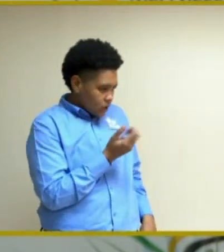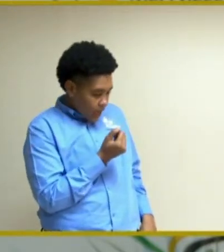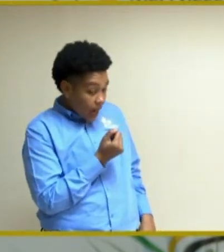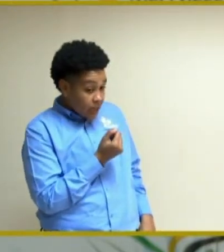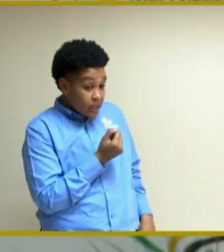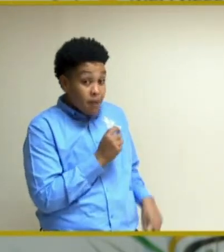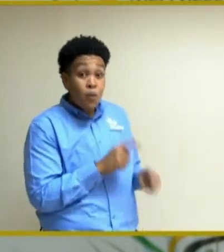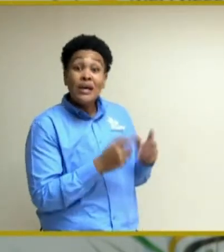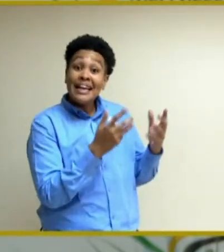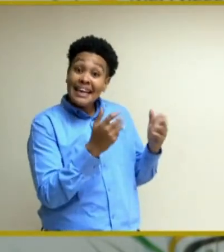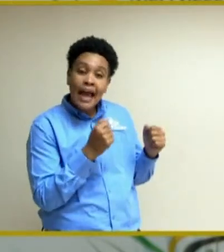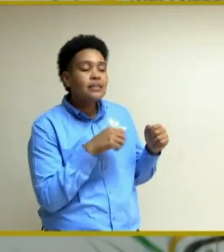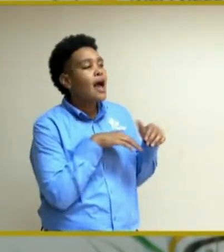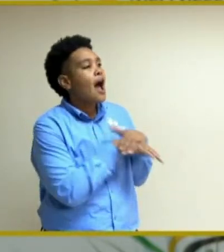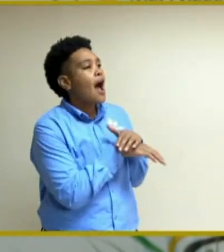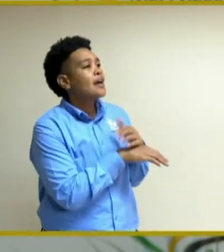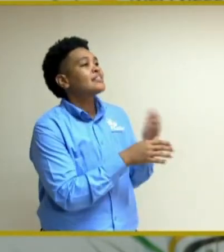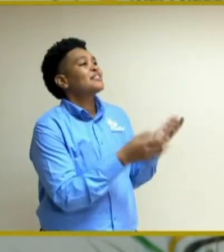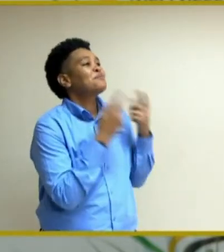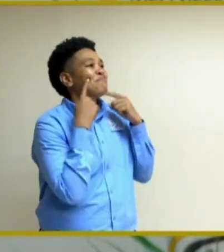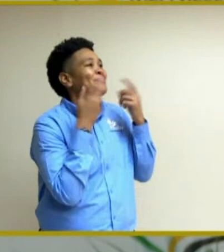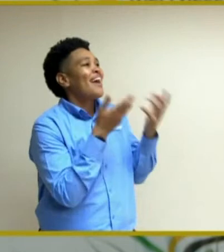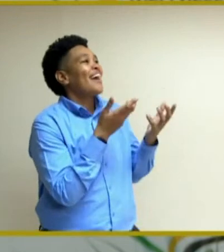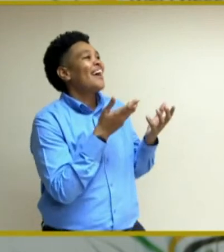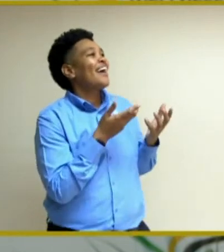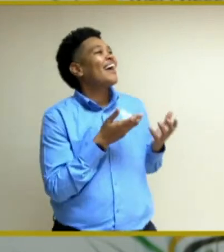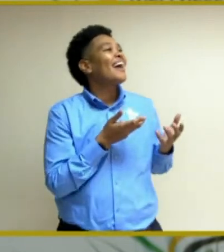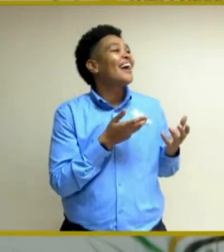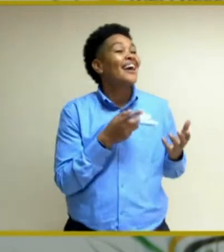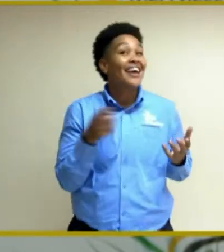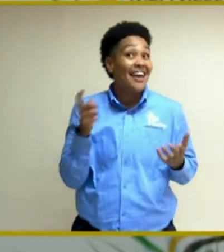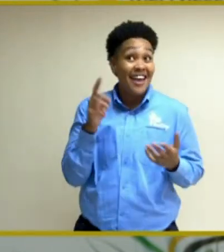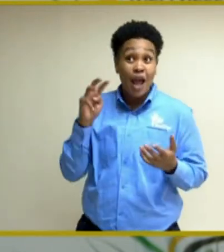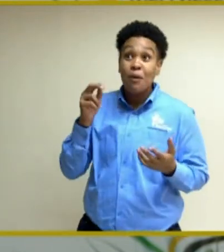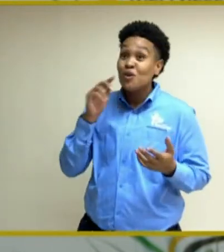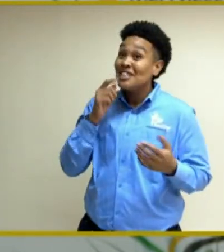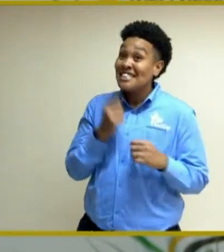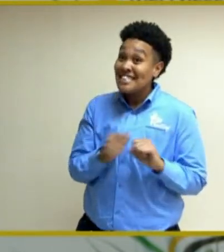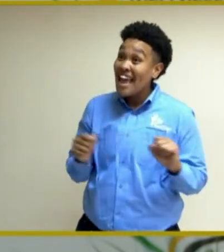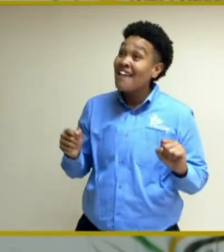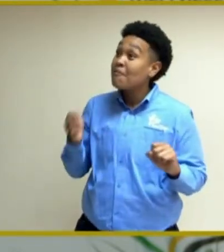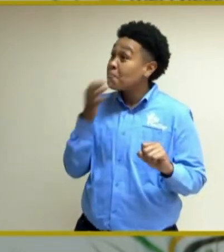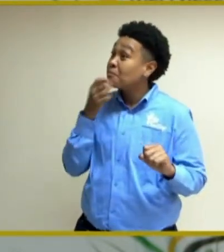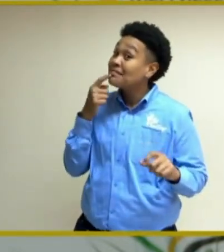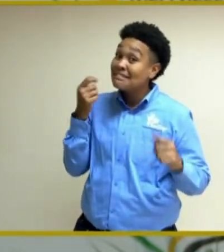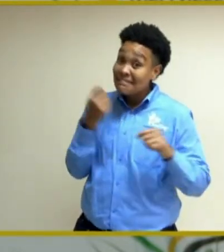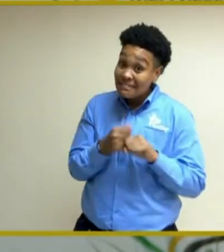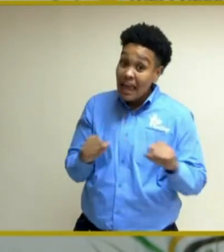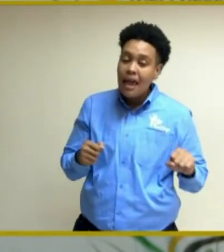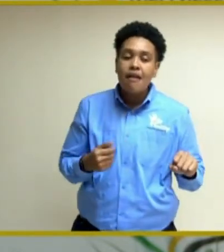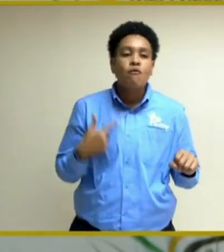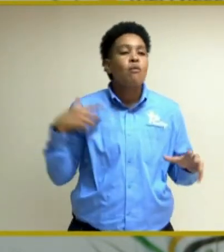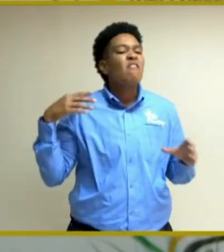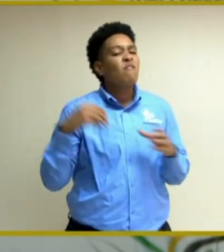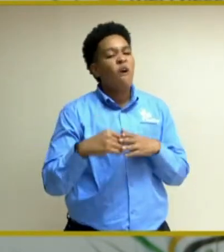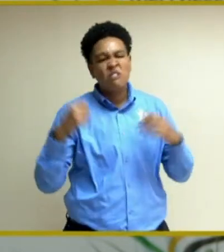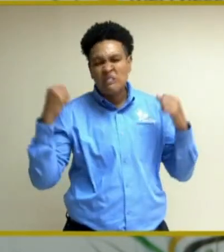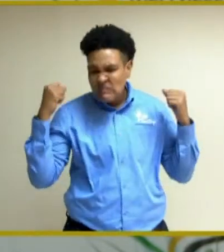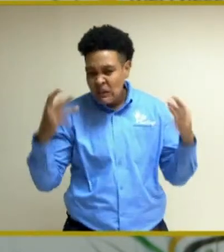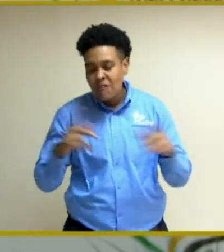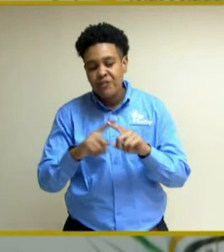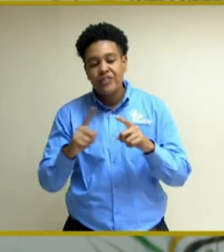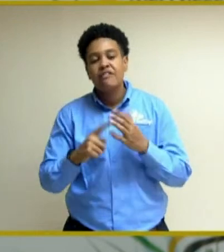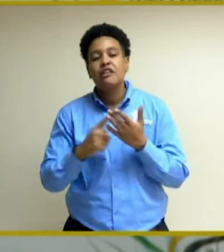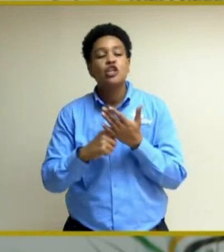once the experts sign off that these vaccines are safe. And we're involved in several of those discussions. So we're not